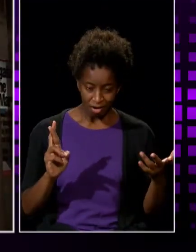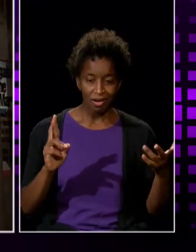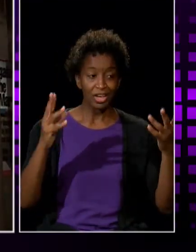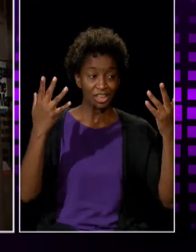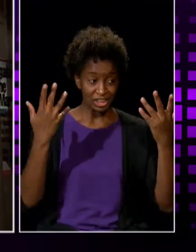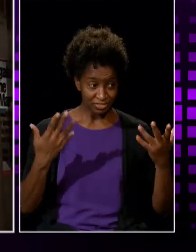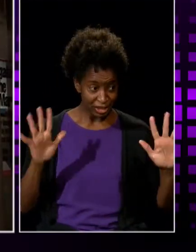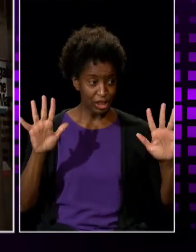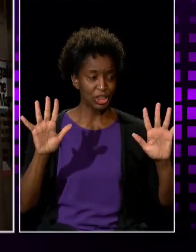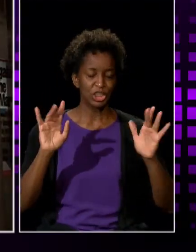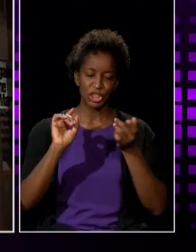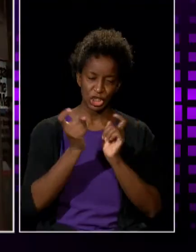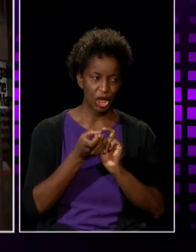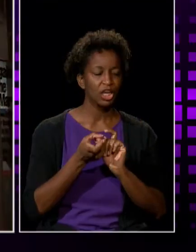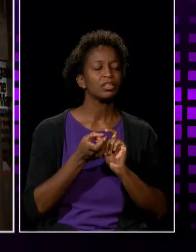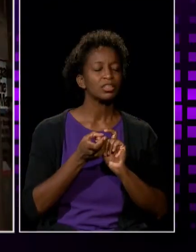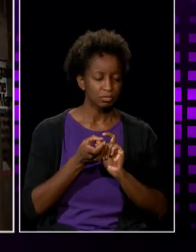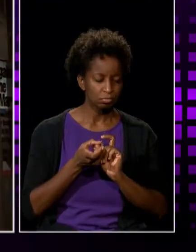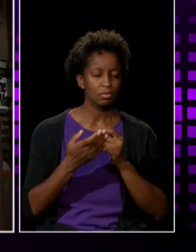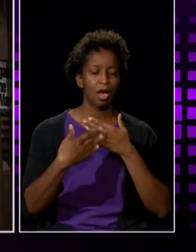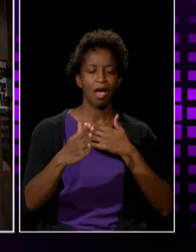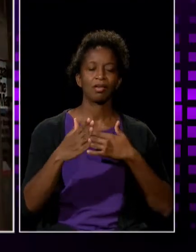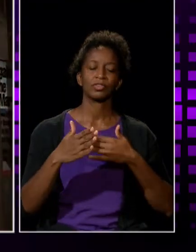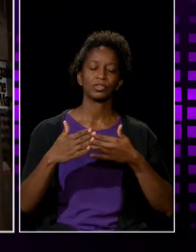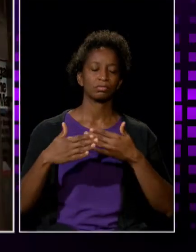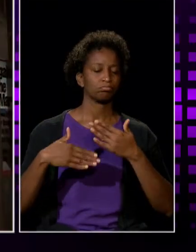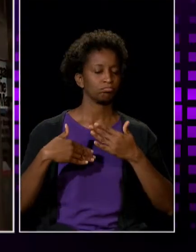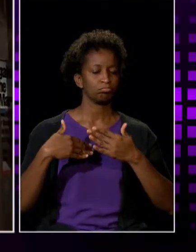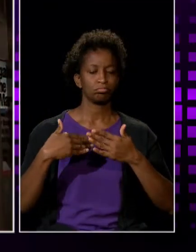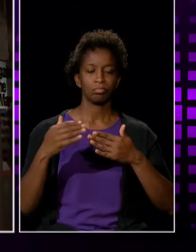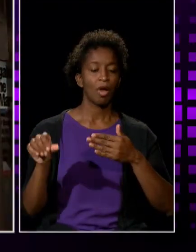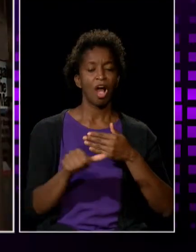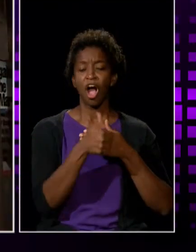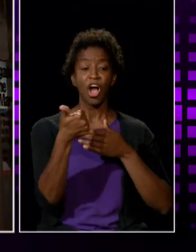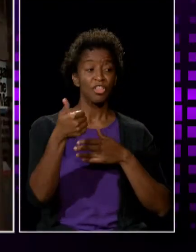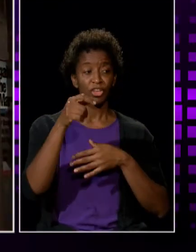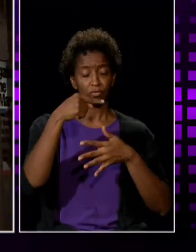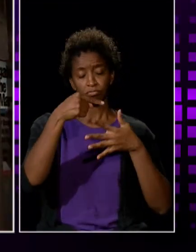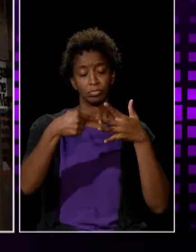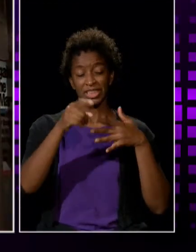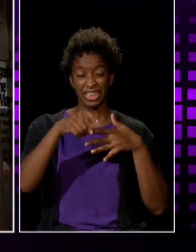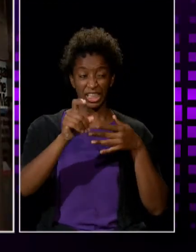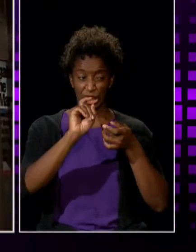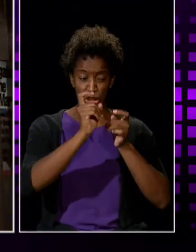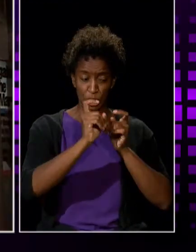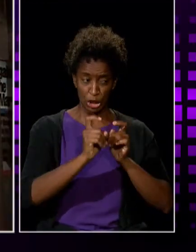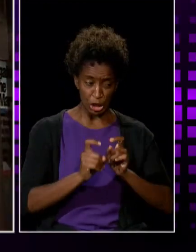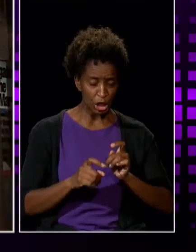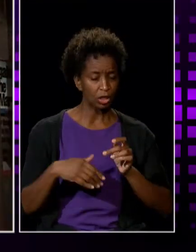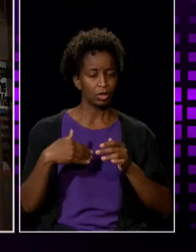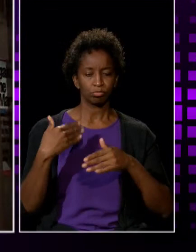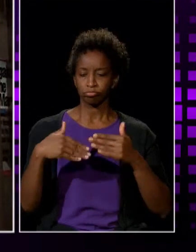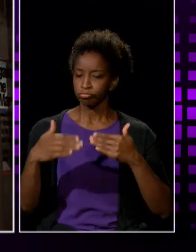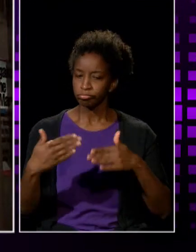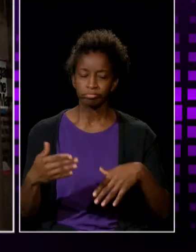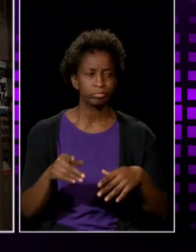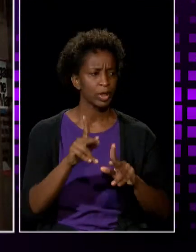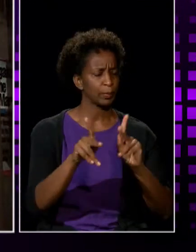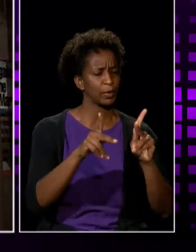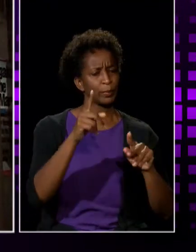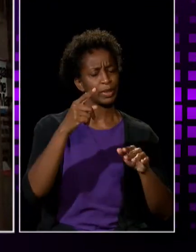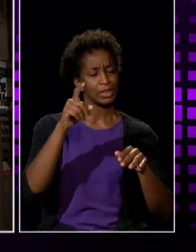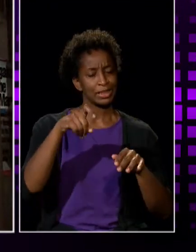that essential constitutional conversation with all sectors of our society, every single sector of our